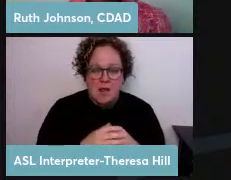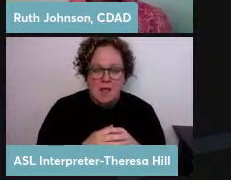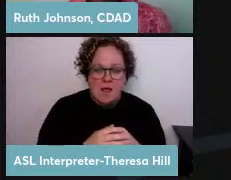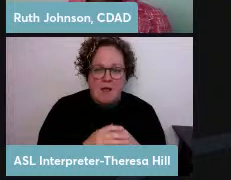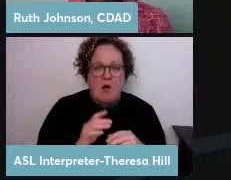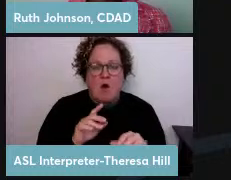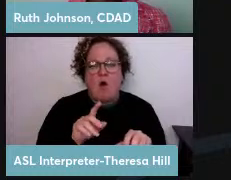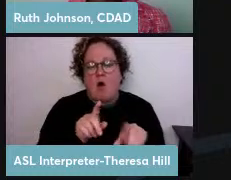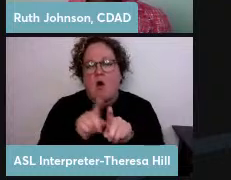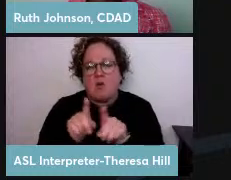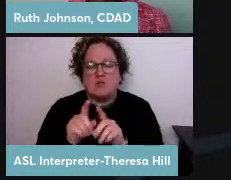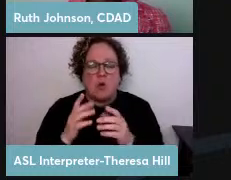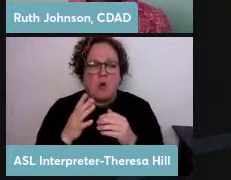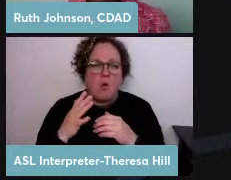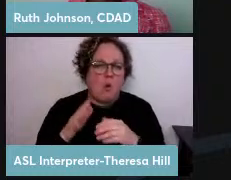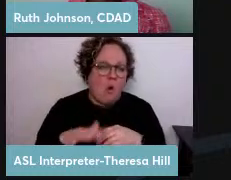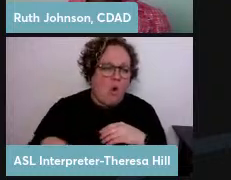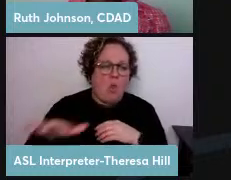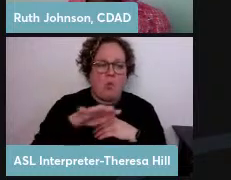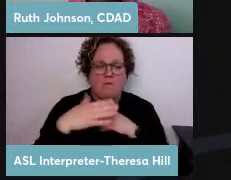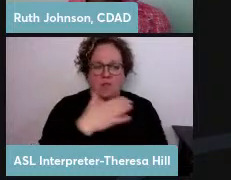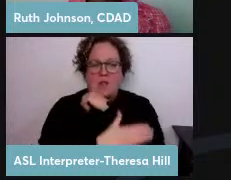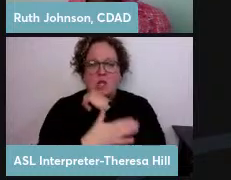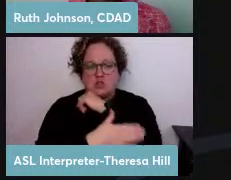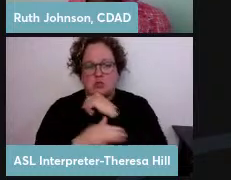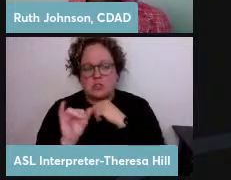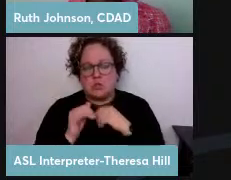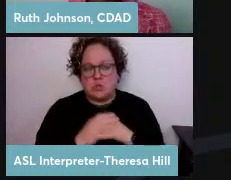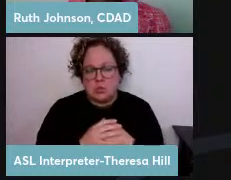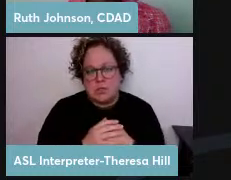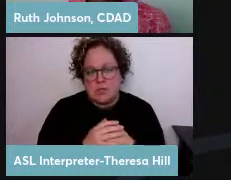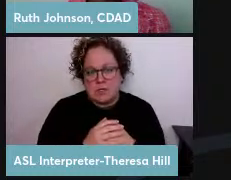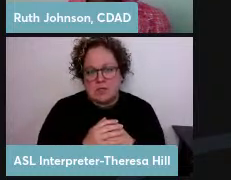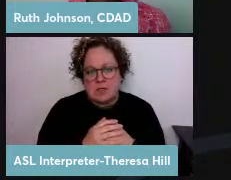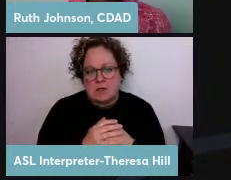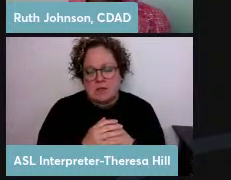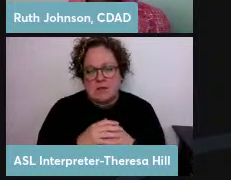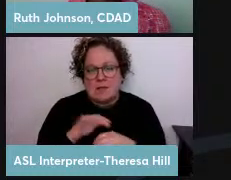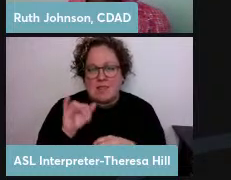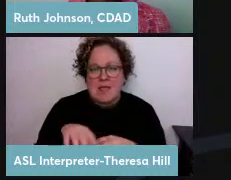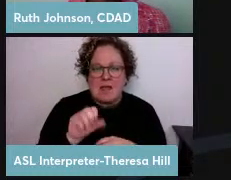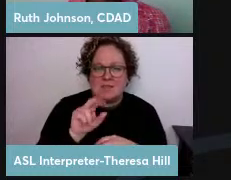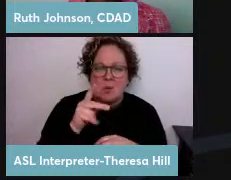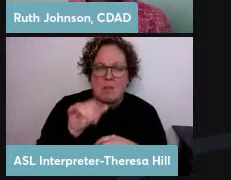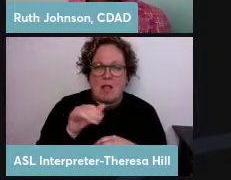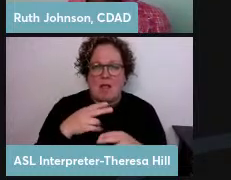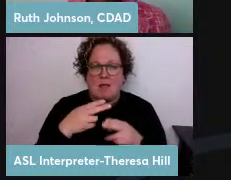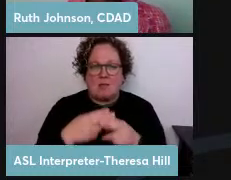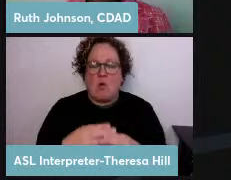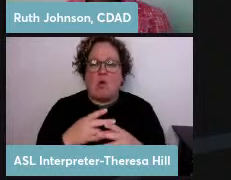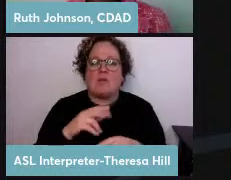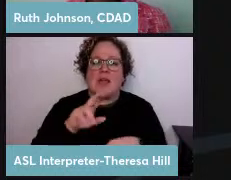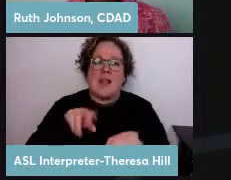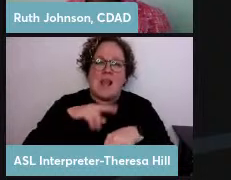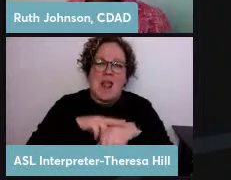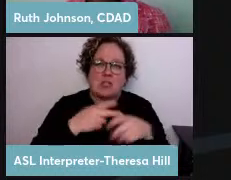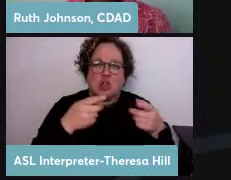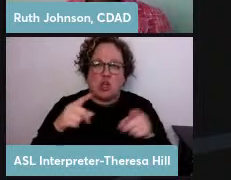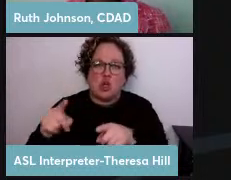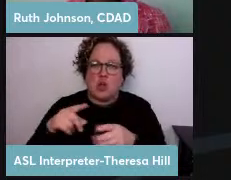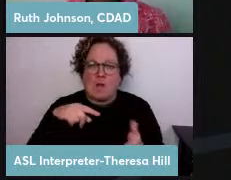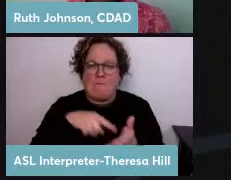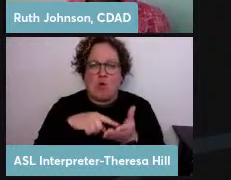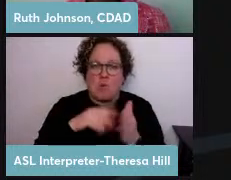country rather, is that the supply of what's sometimes called naturally occurring affordable housing, so